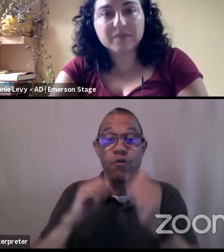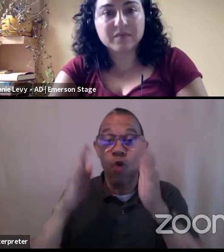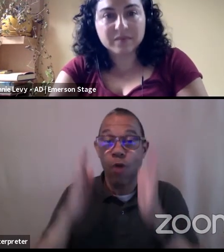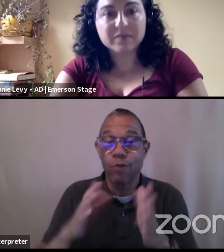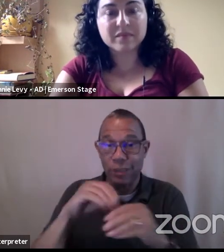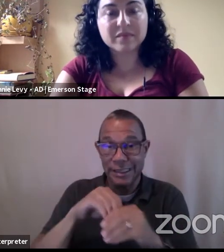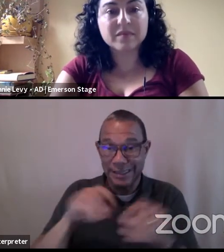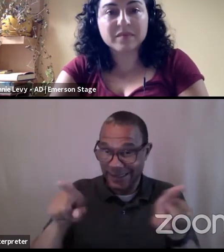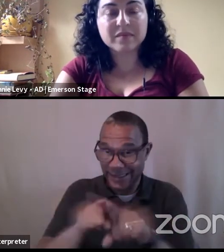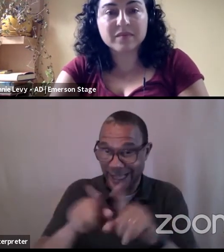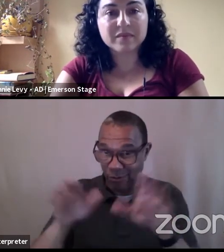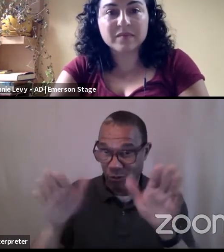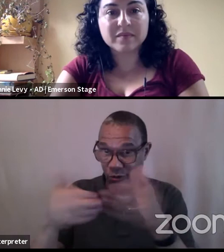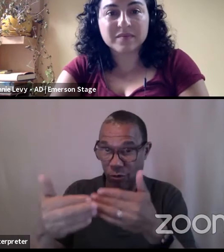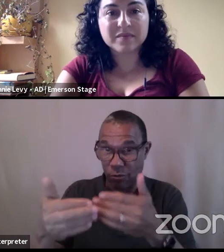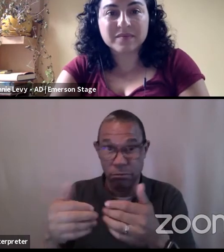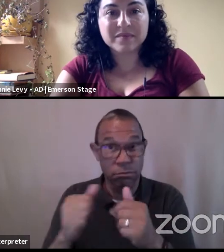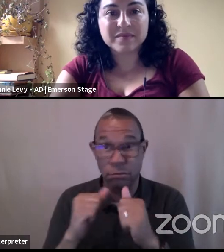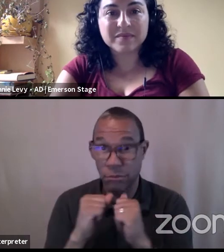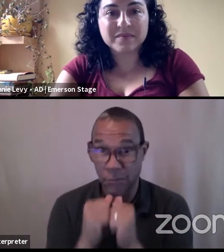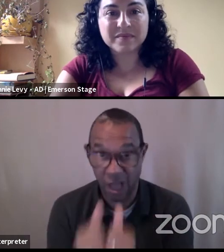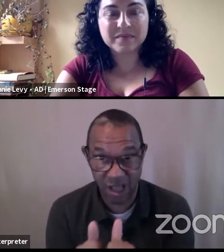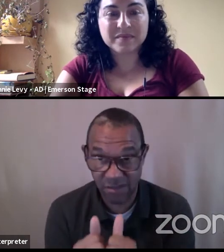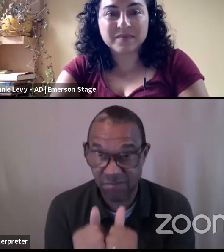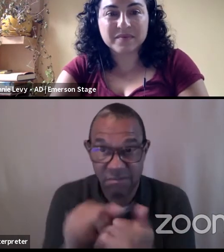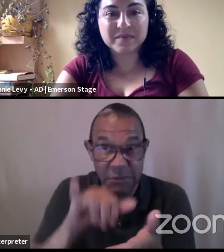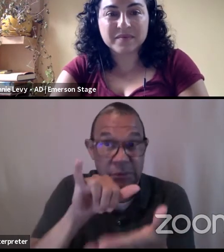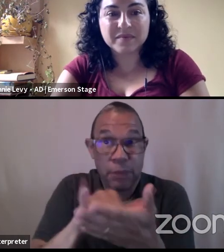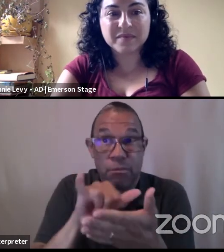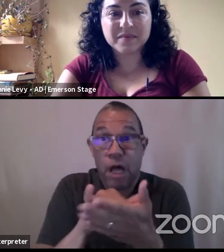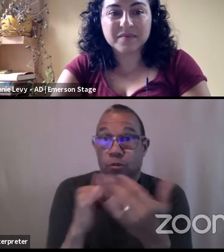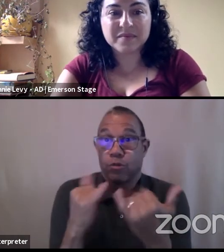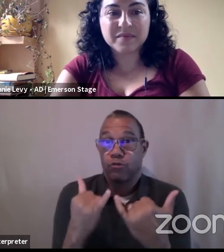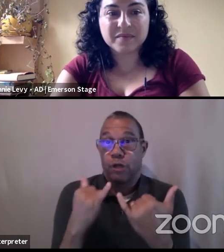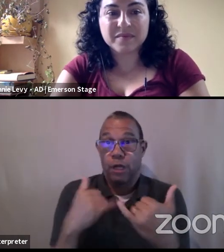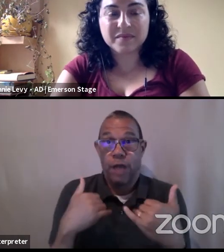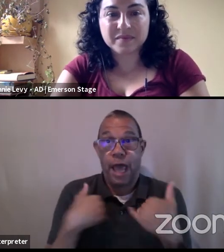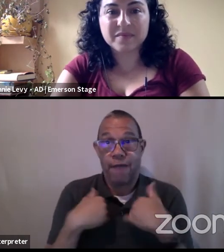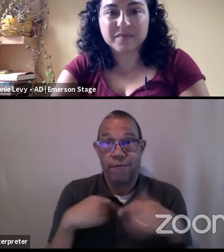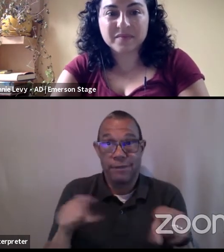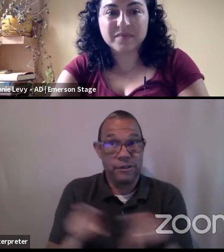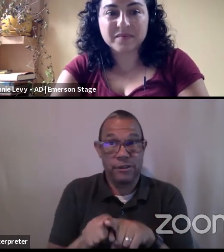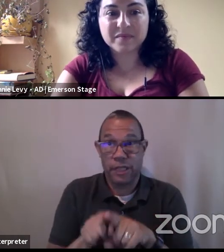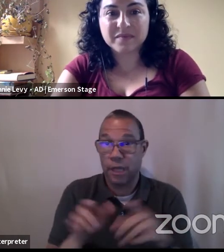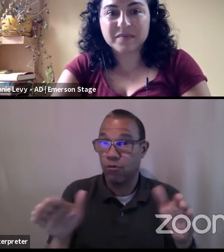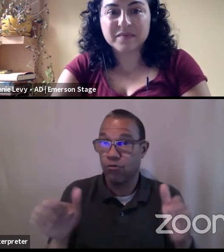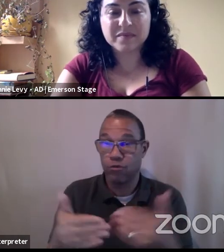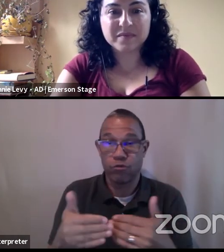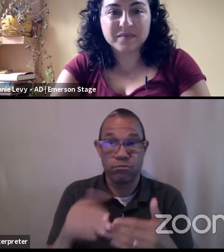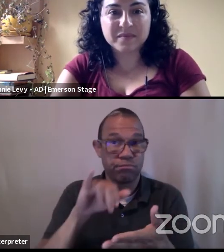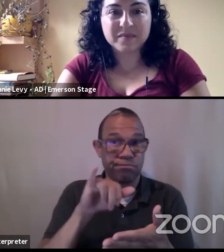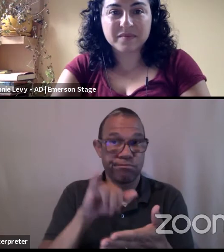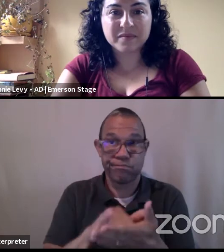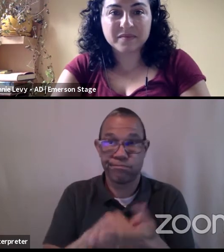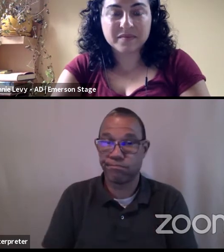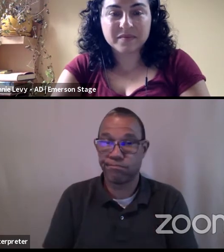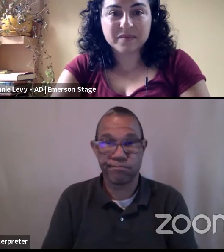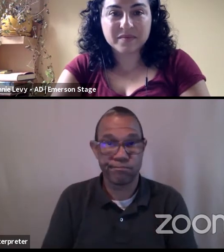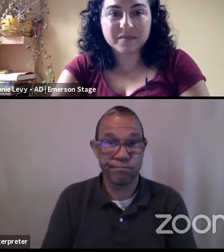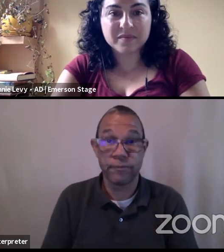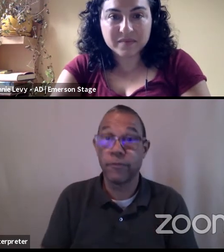way that you can create such a reality. The real reality is that we're in